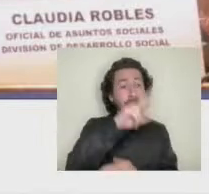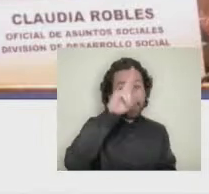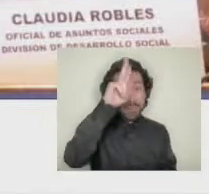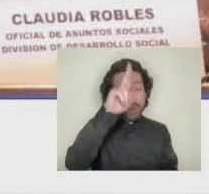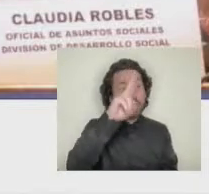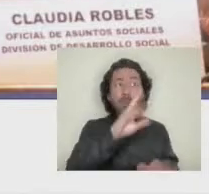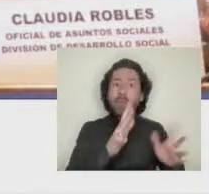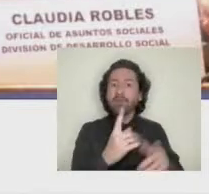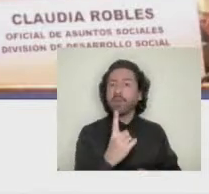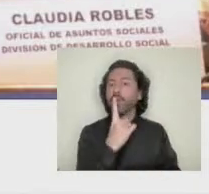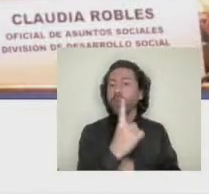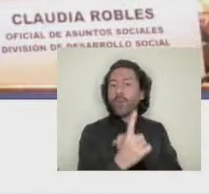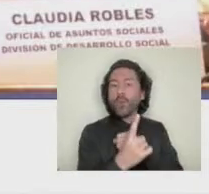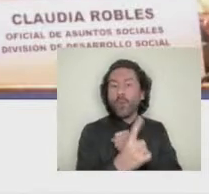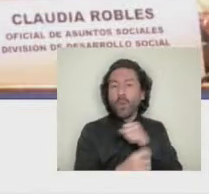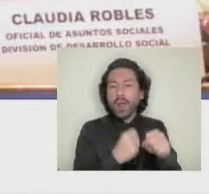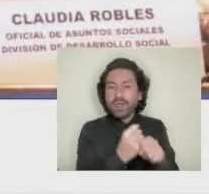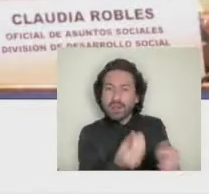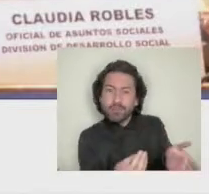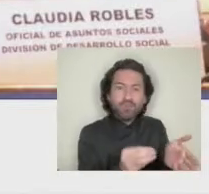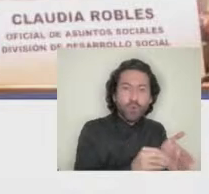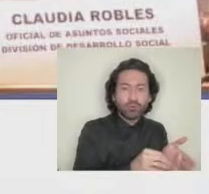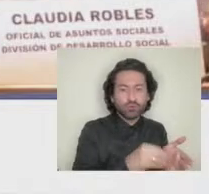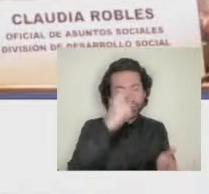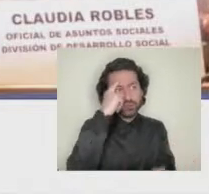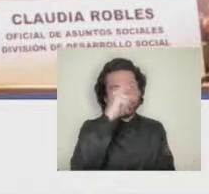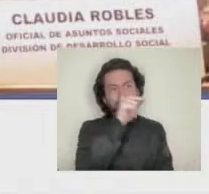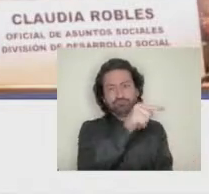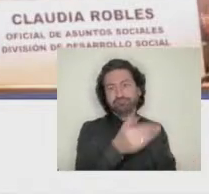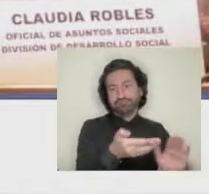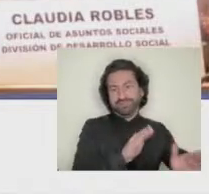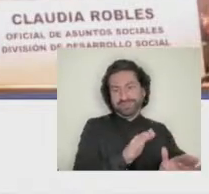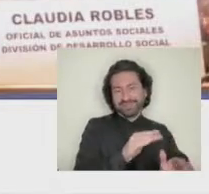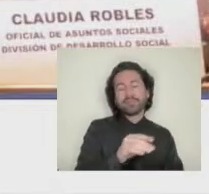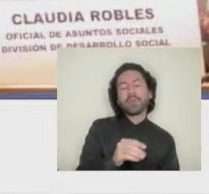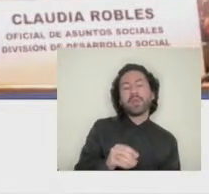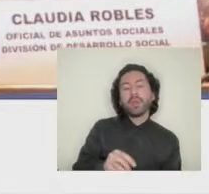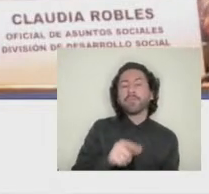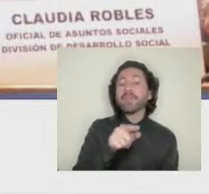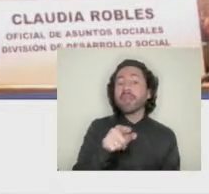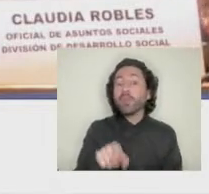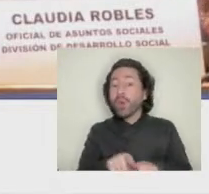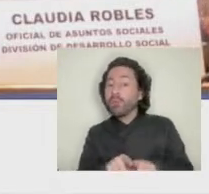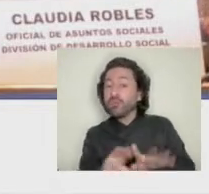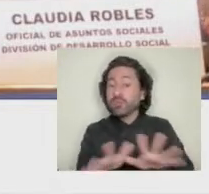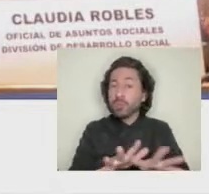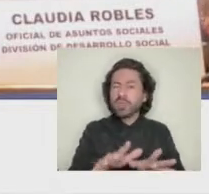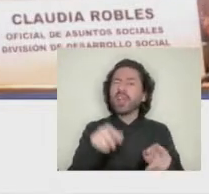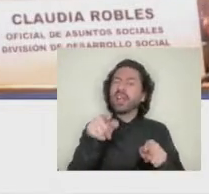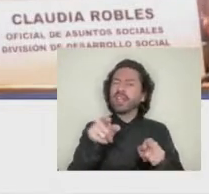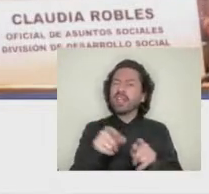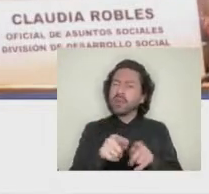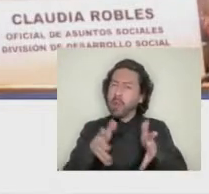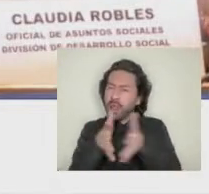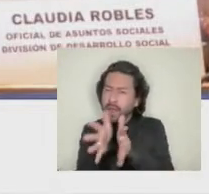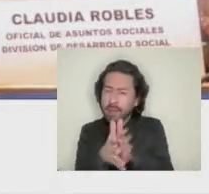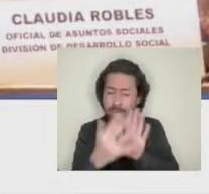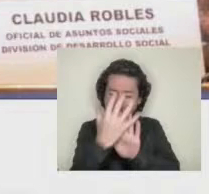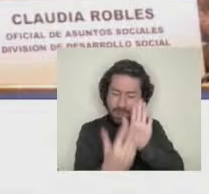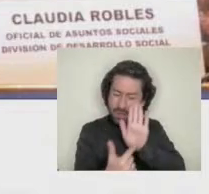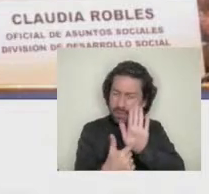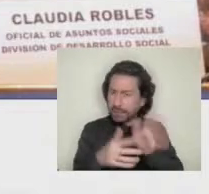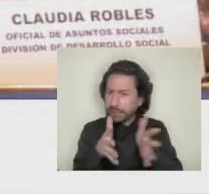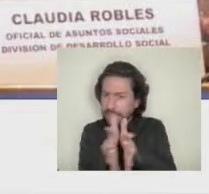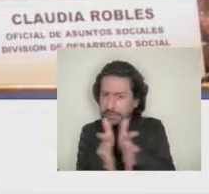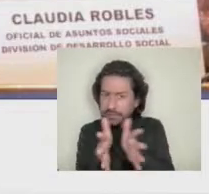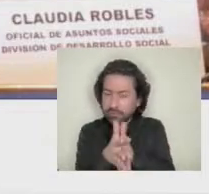beneficiaries would have 1 more year of life expectancy, although these are simulations. Papers will explain the impacts,